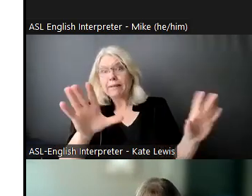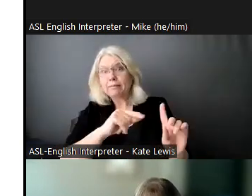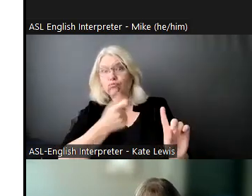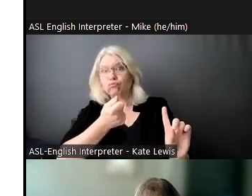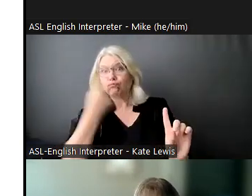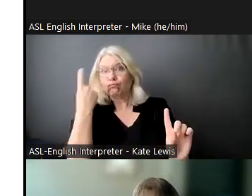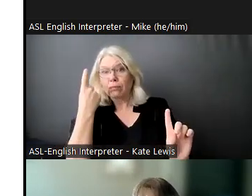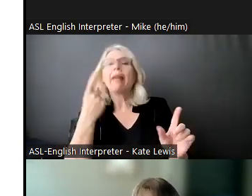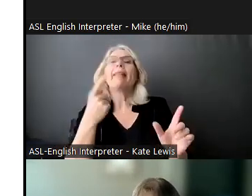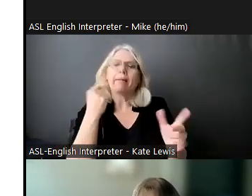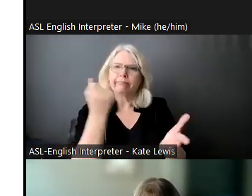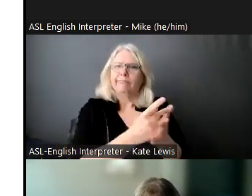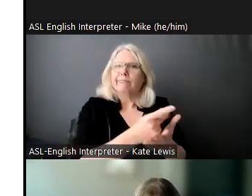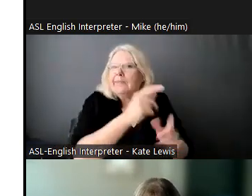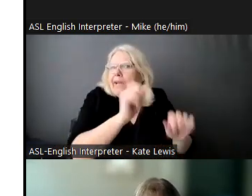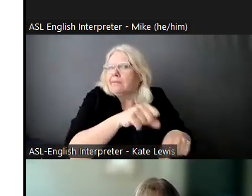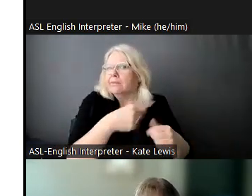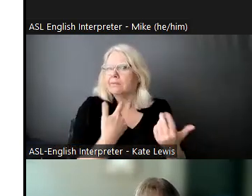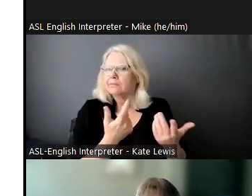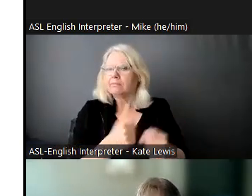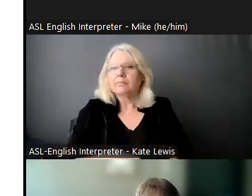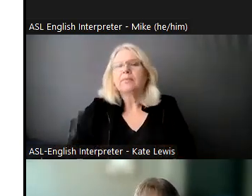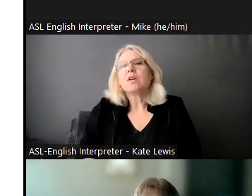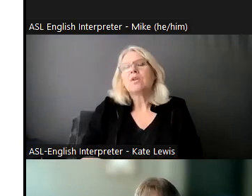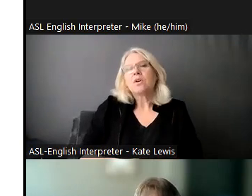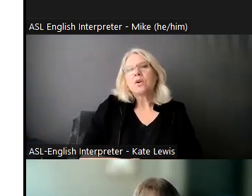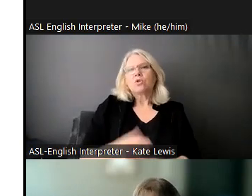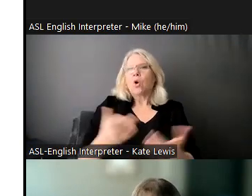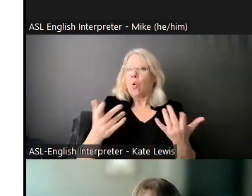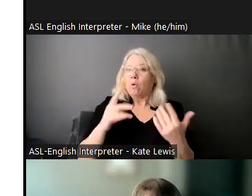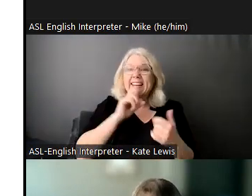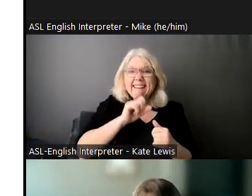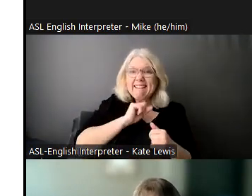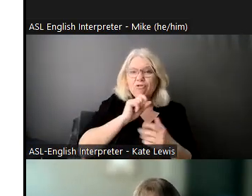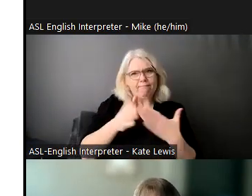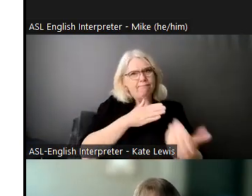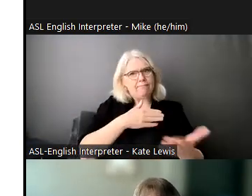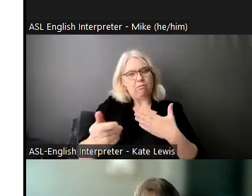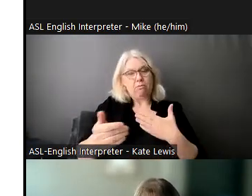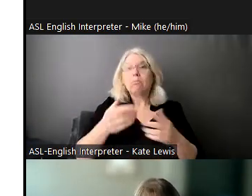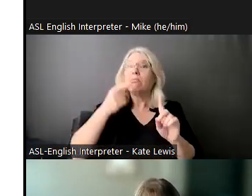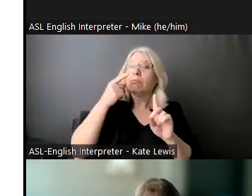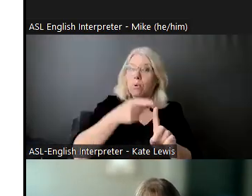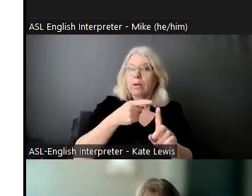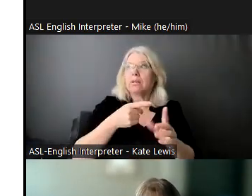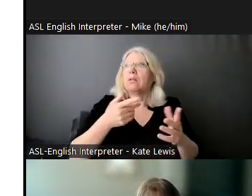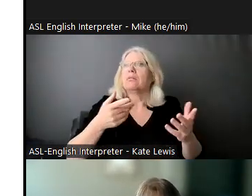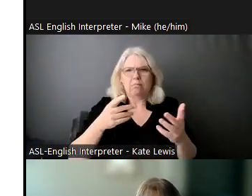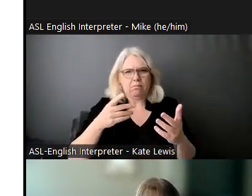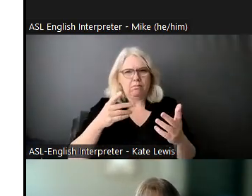the decision that is being proposed to you. Okay, so that's a big difference between the personal care and the property